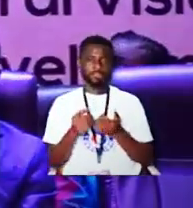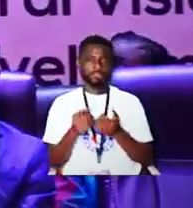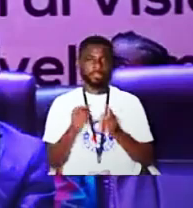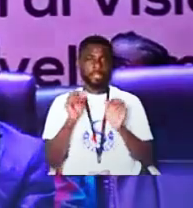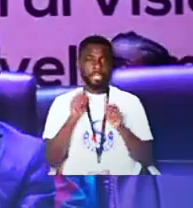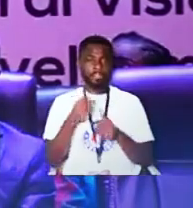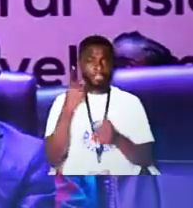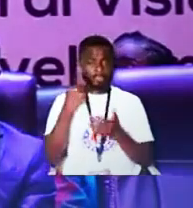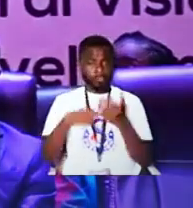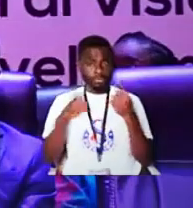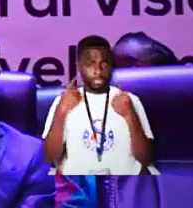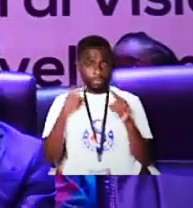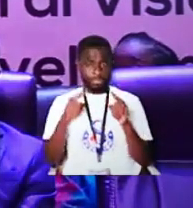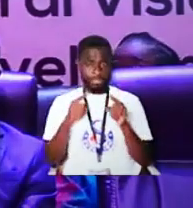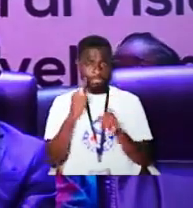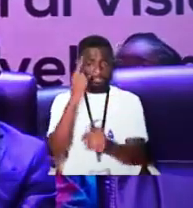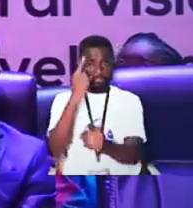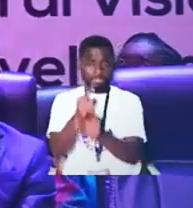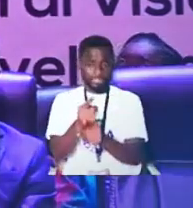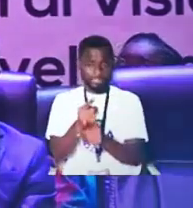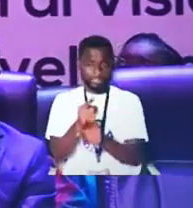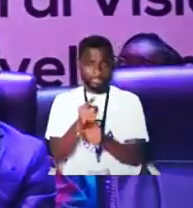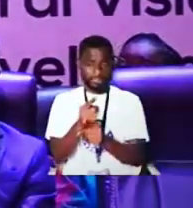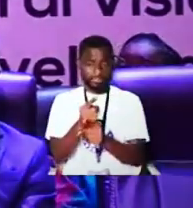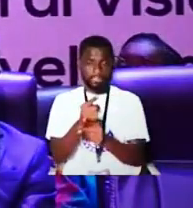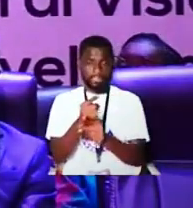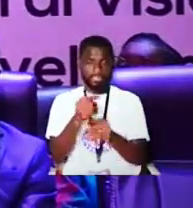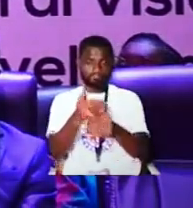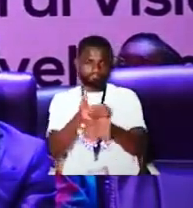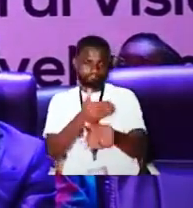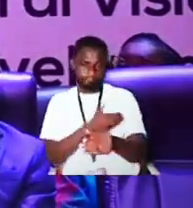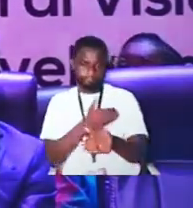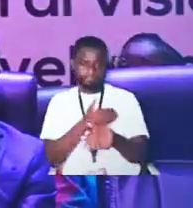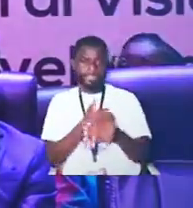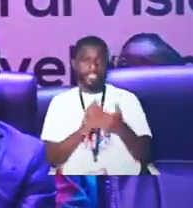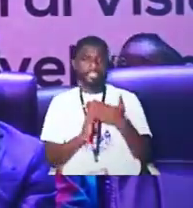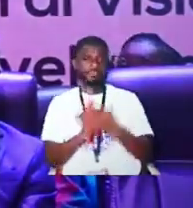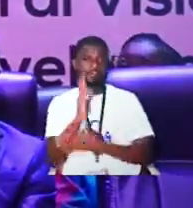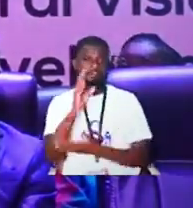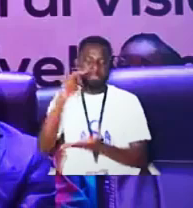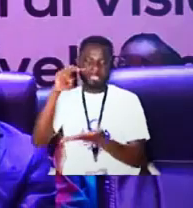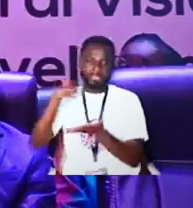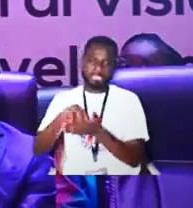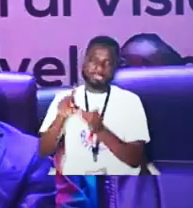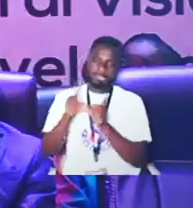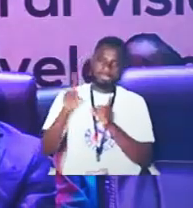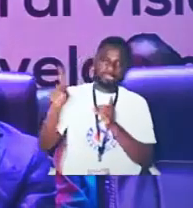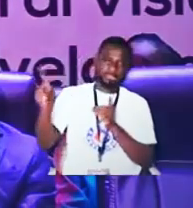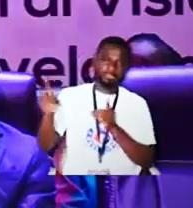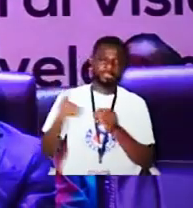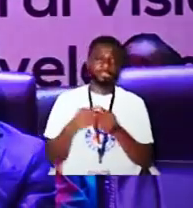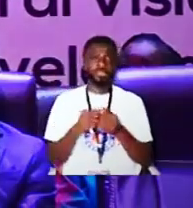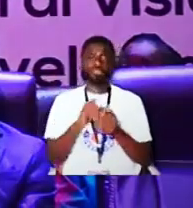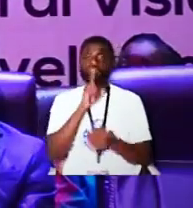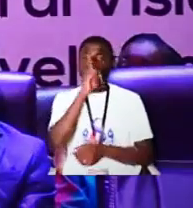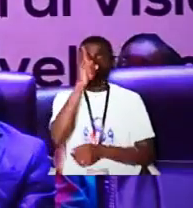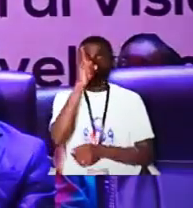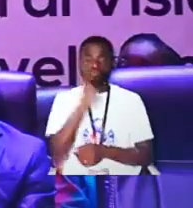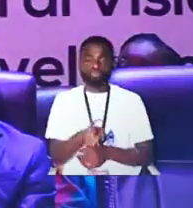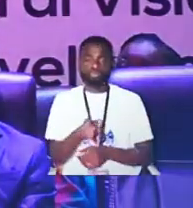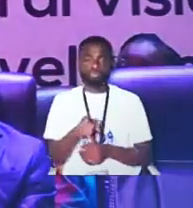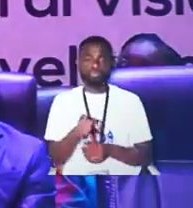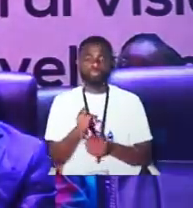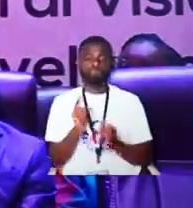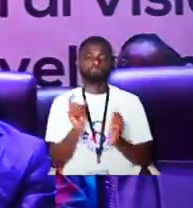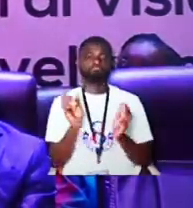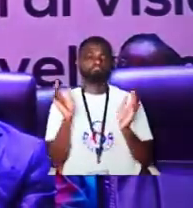on? Justice is driven back. Righteousness too stands at a distance. Truth has stumbled in